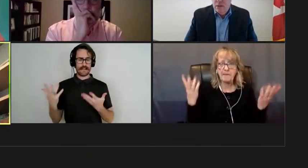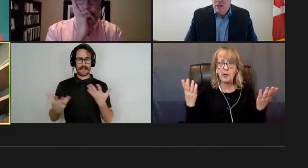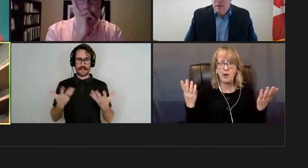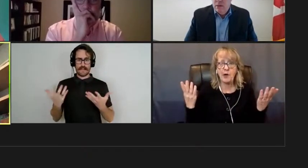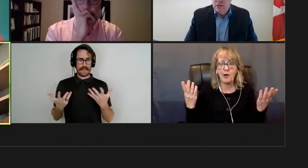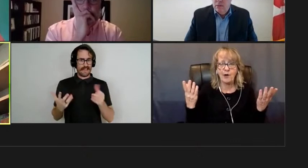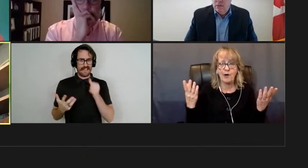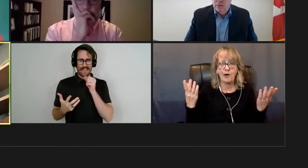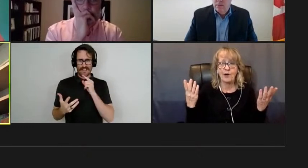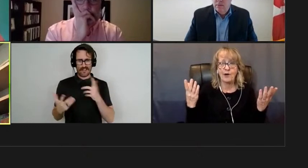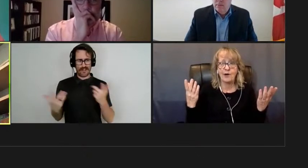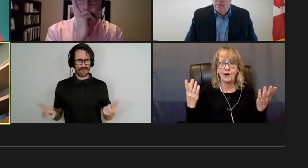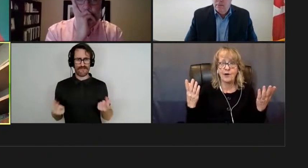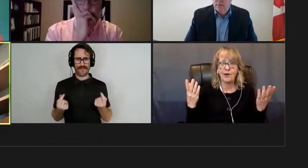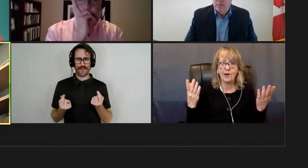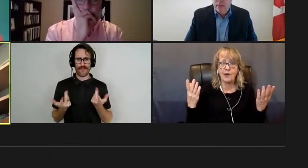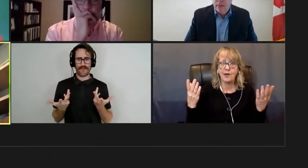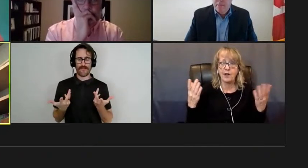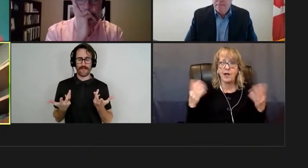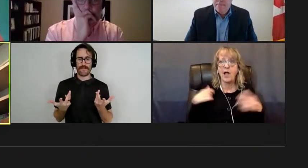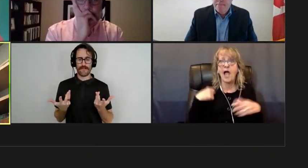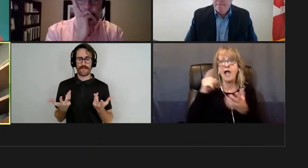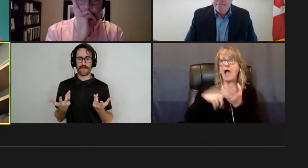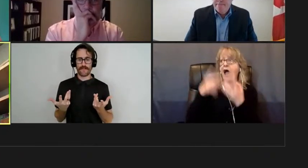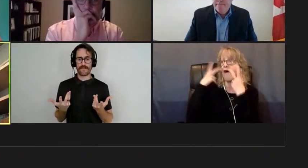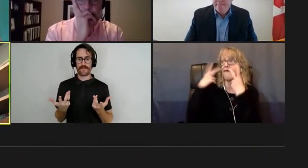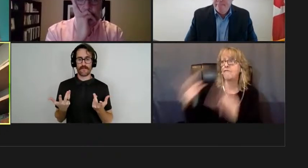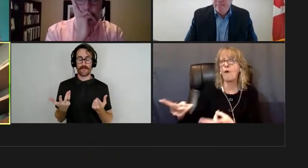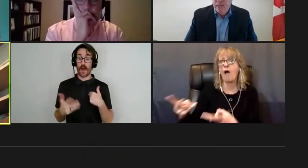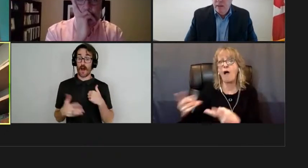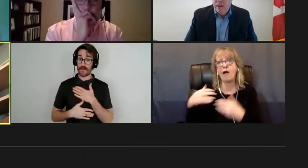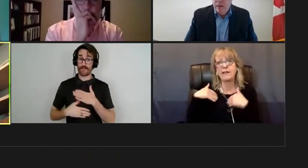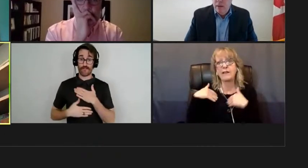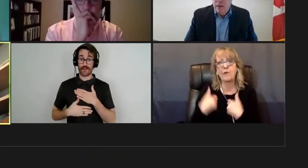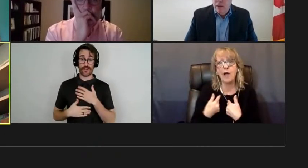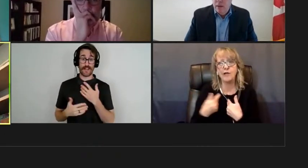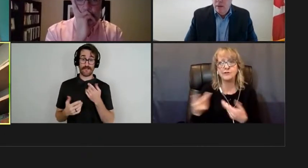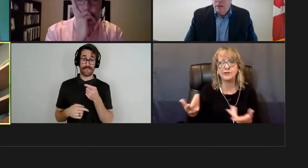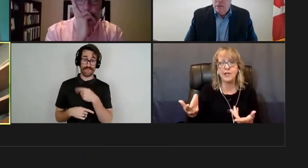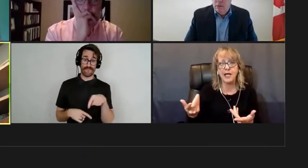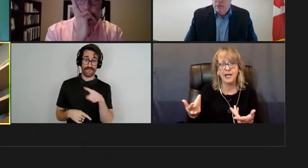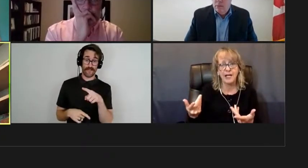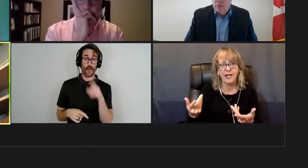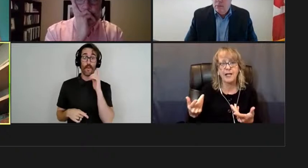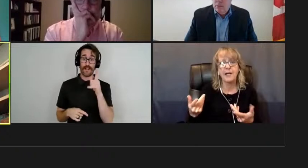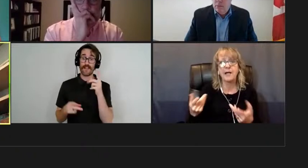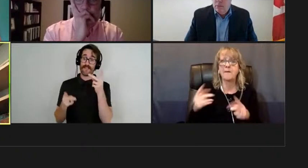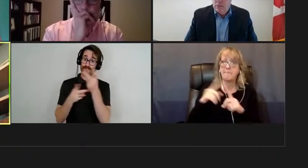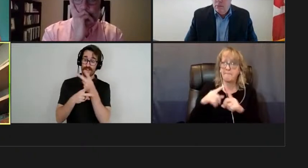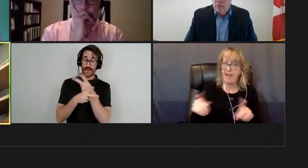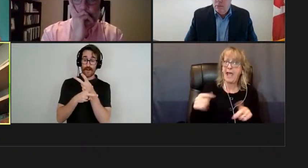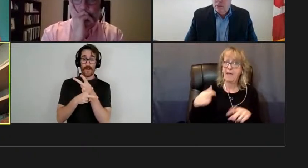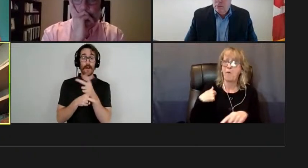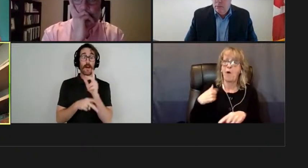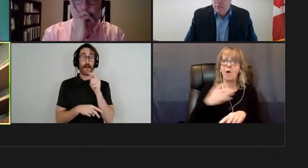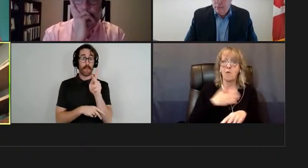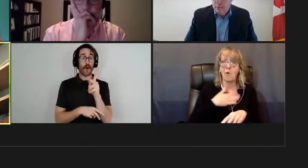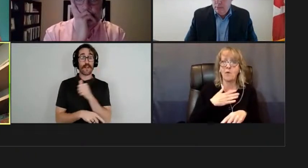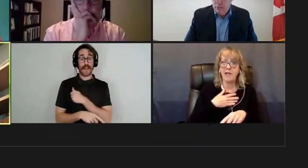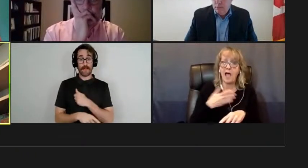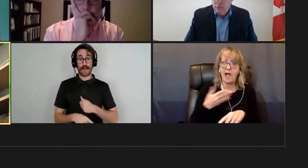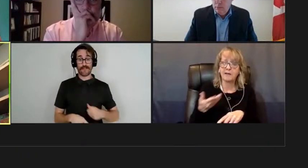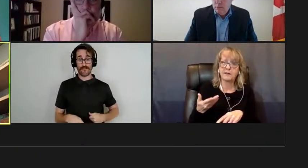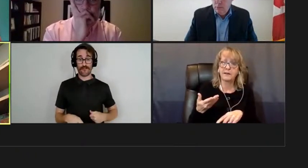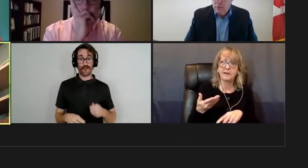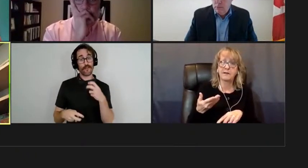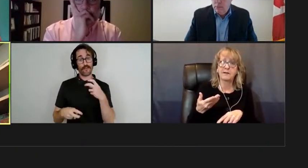do. And I really appreciate the fact that we're going to look at the Park Ambassador Program and coming up. I think